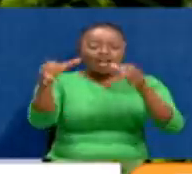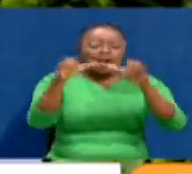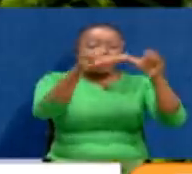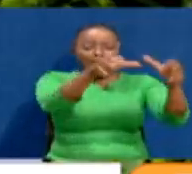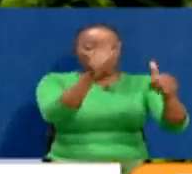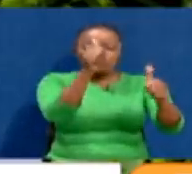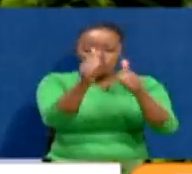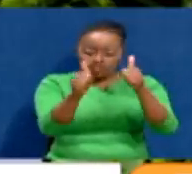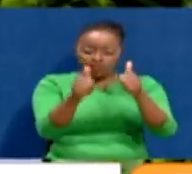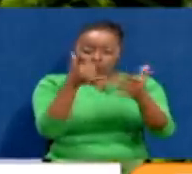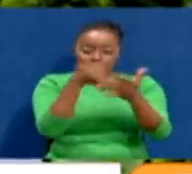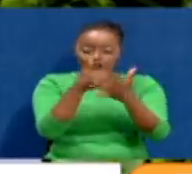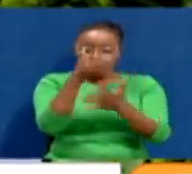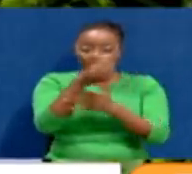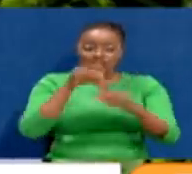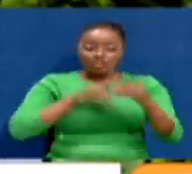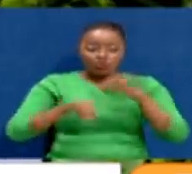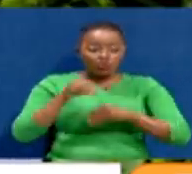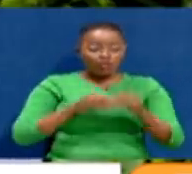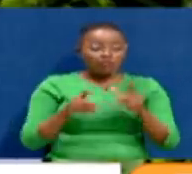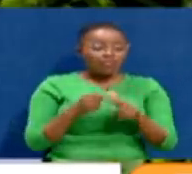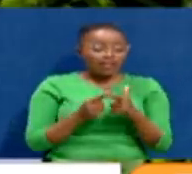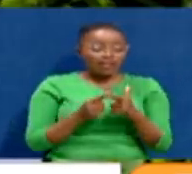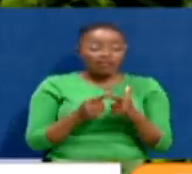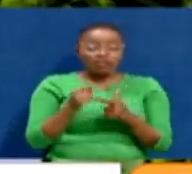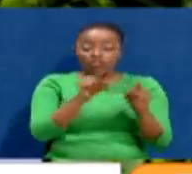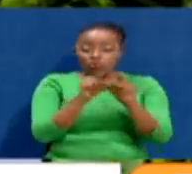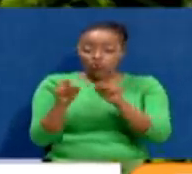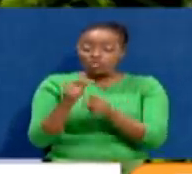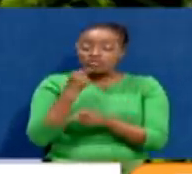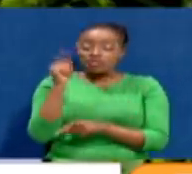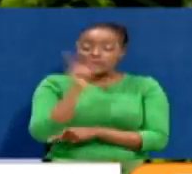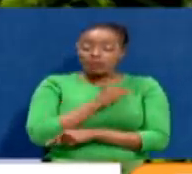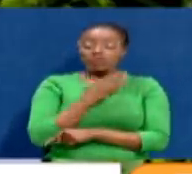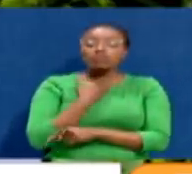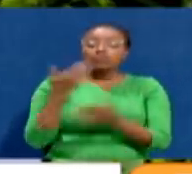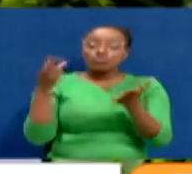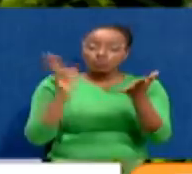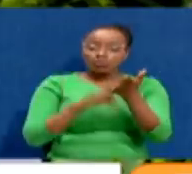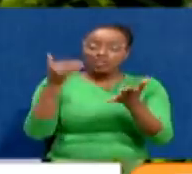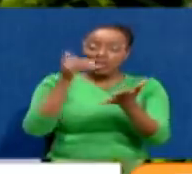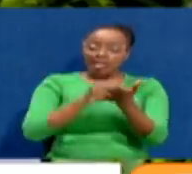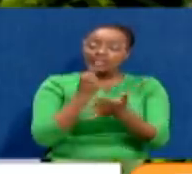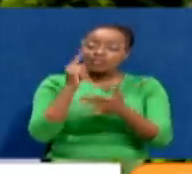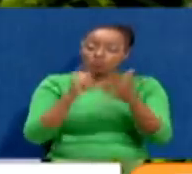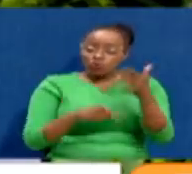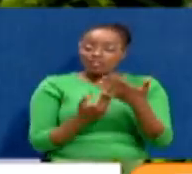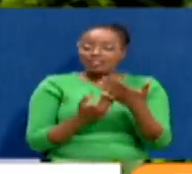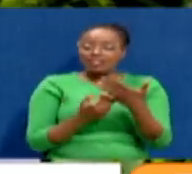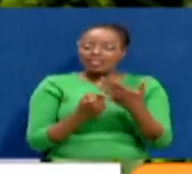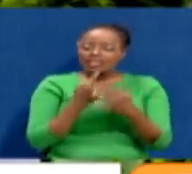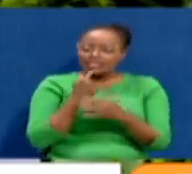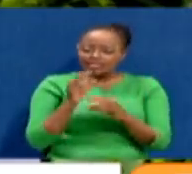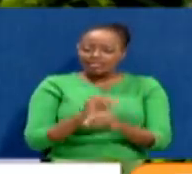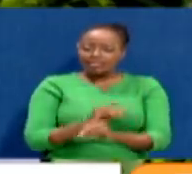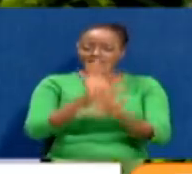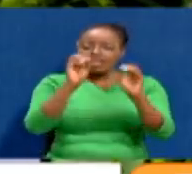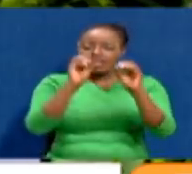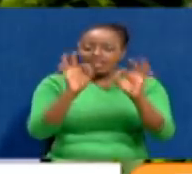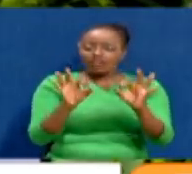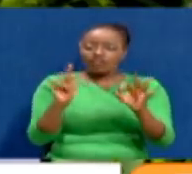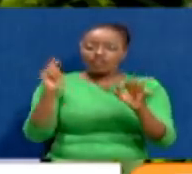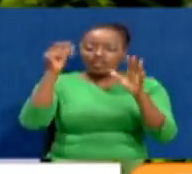that were involved in corruption, and we have all said, and I want to repeat it here categorically, that if